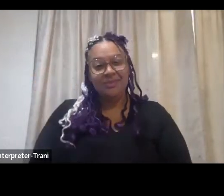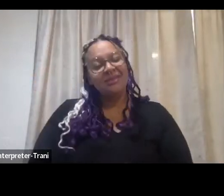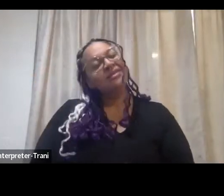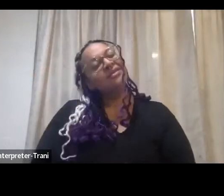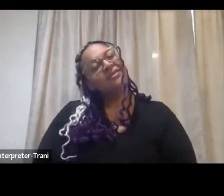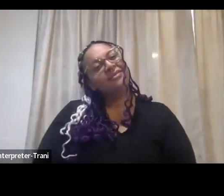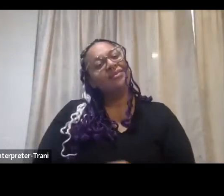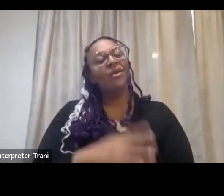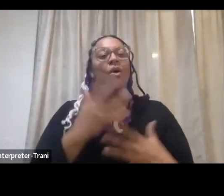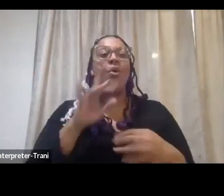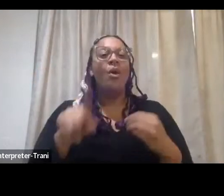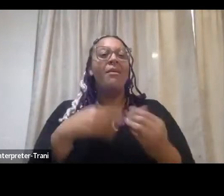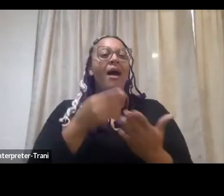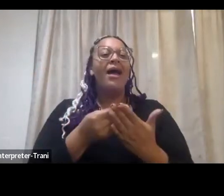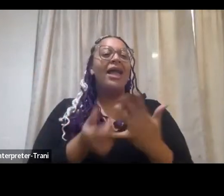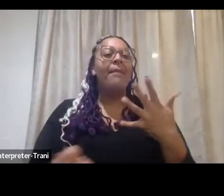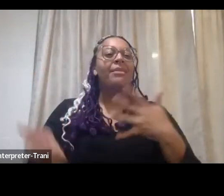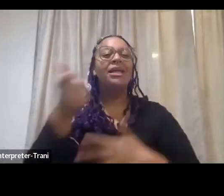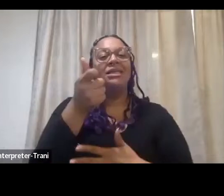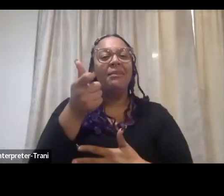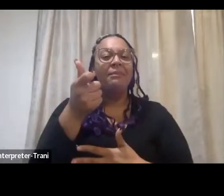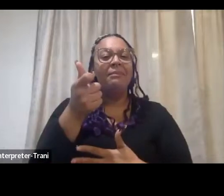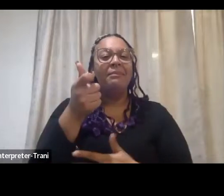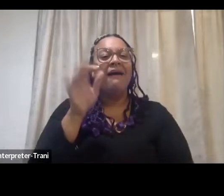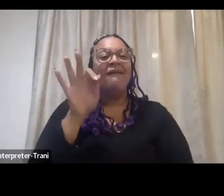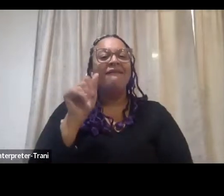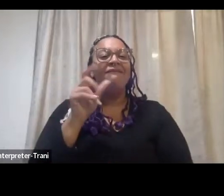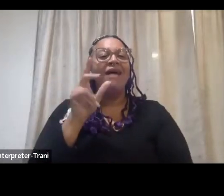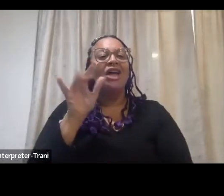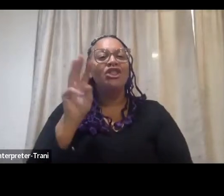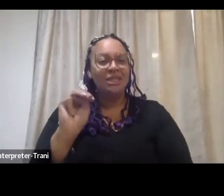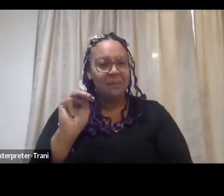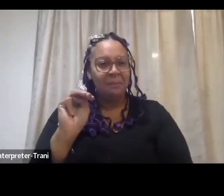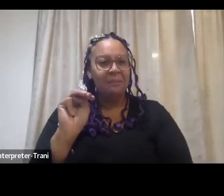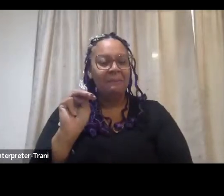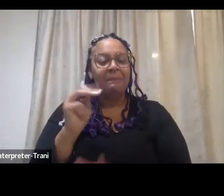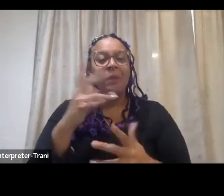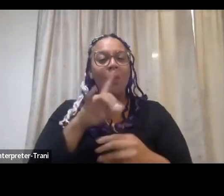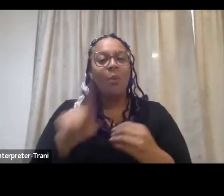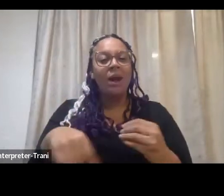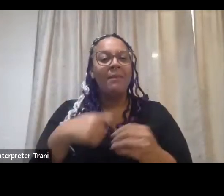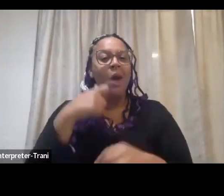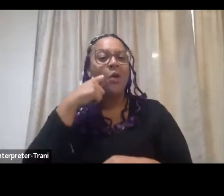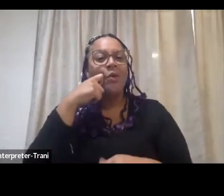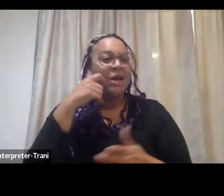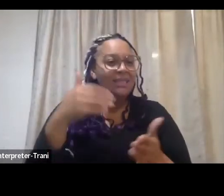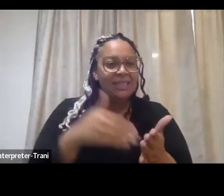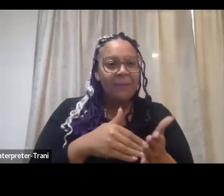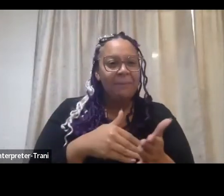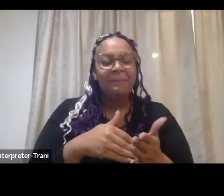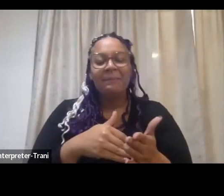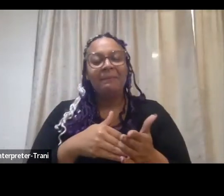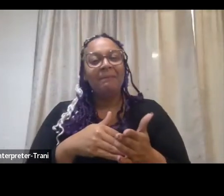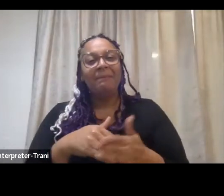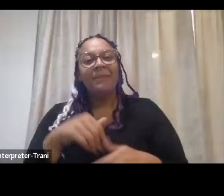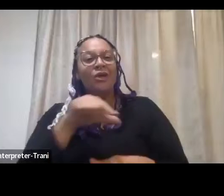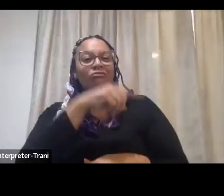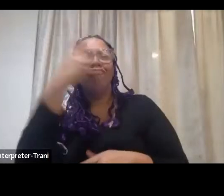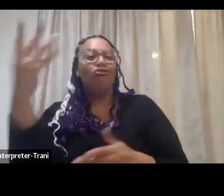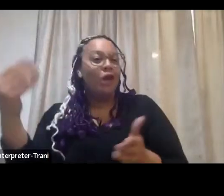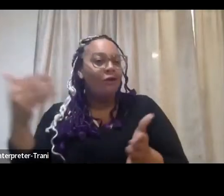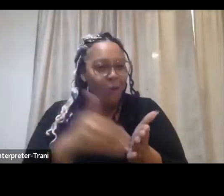what about capitalism and fascism? What about racism and rampant transphobia? You